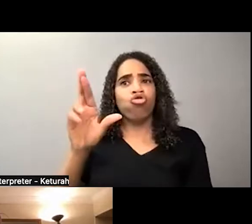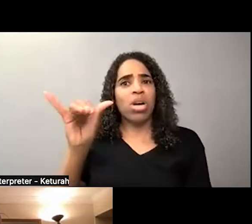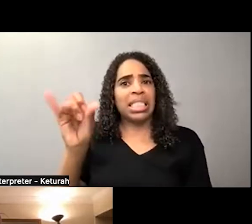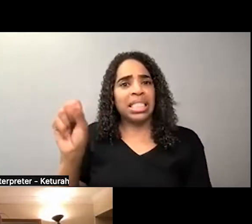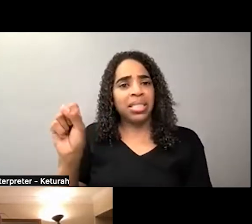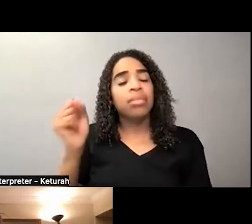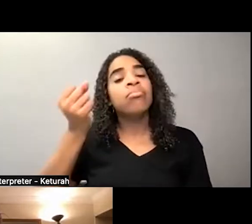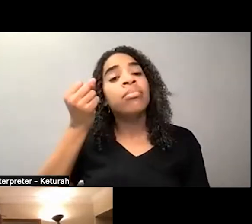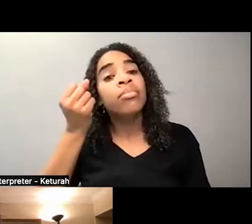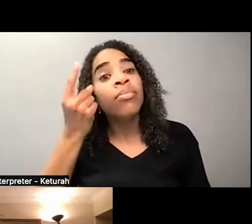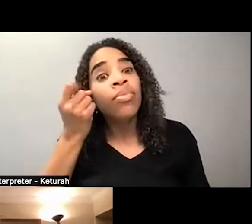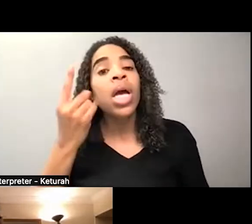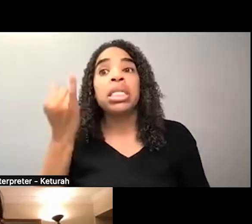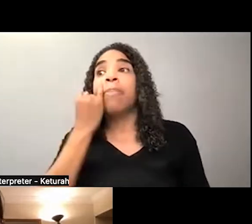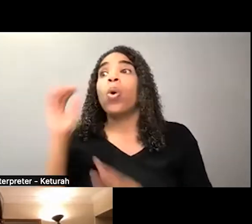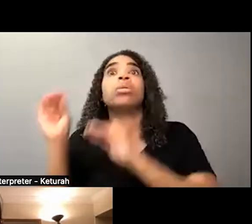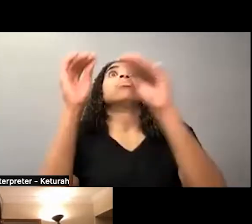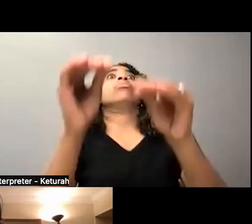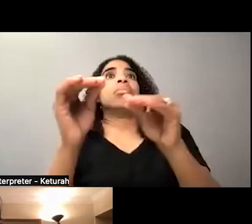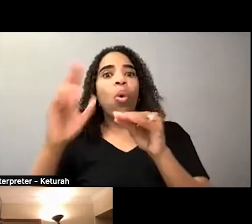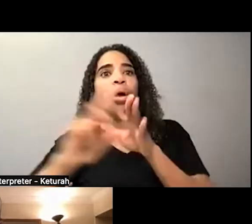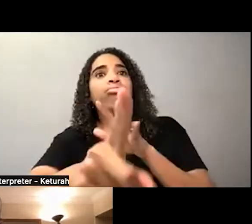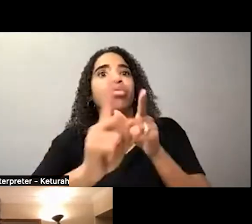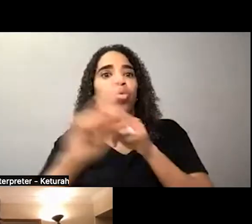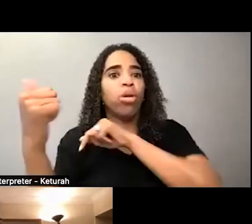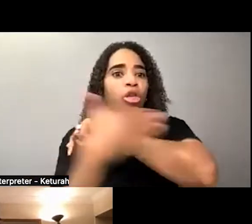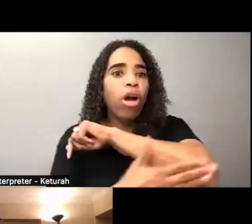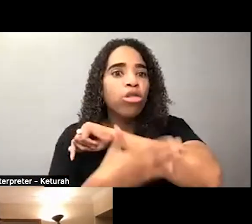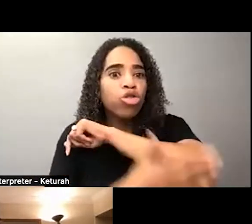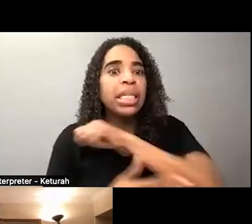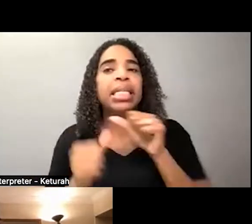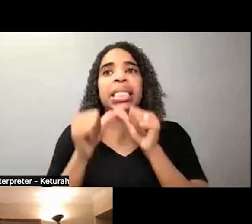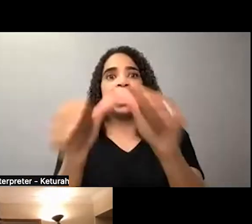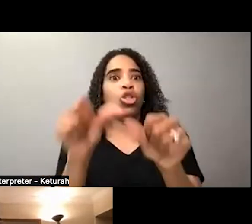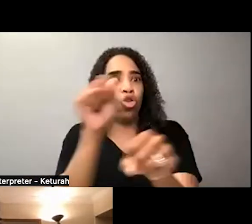when they emigrate to another country here in the global north to continue their work,